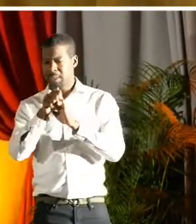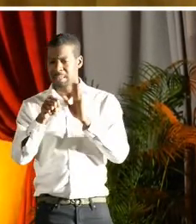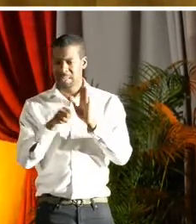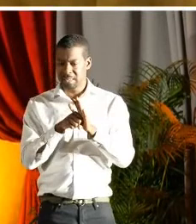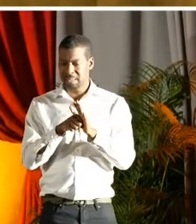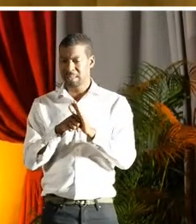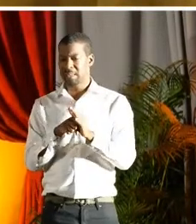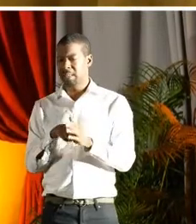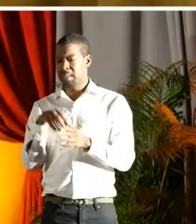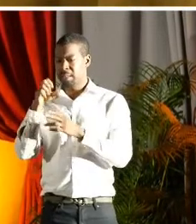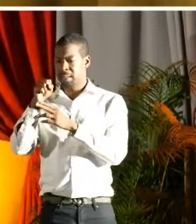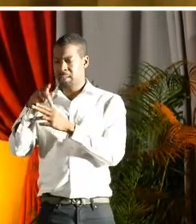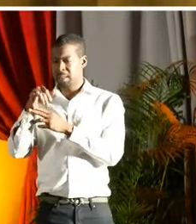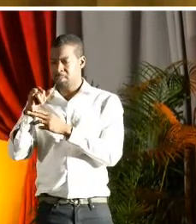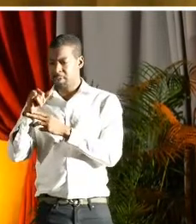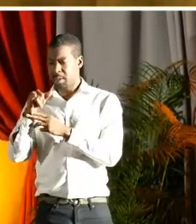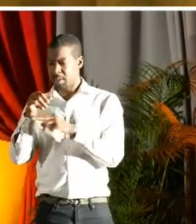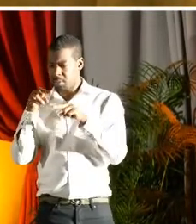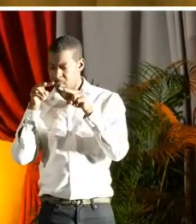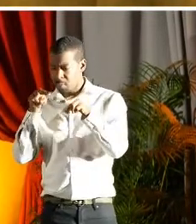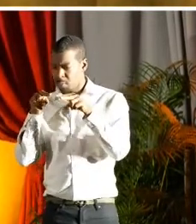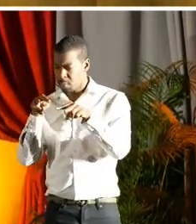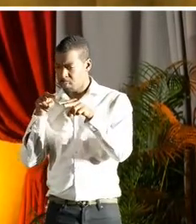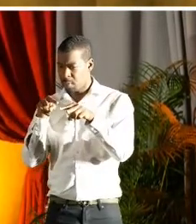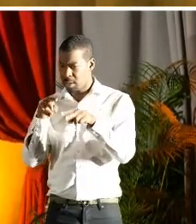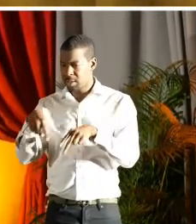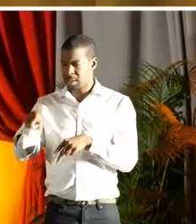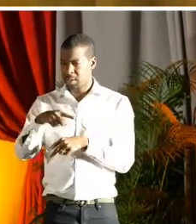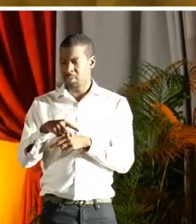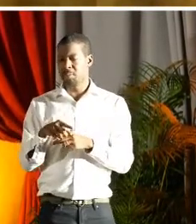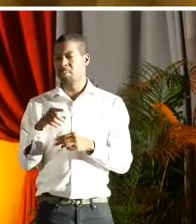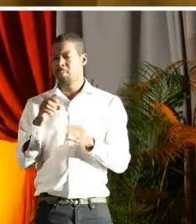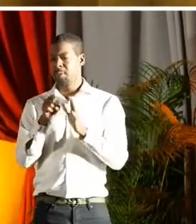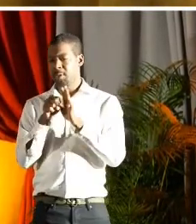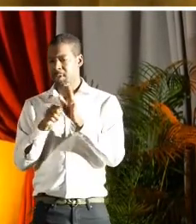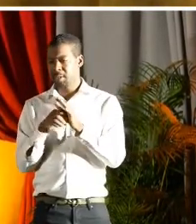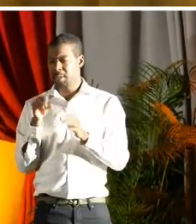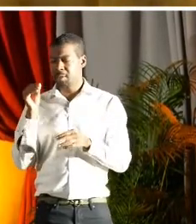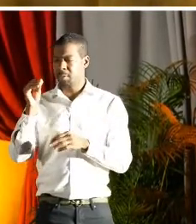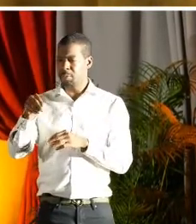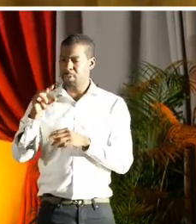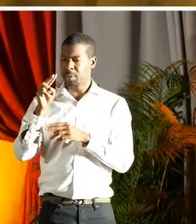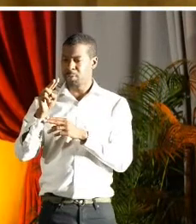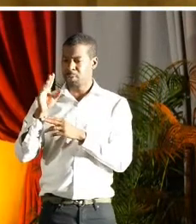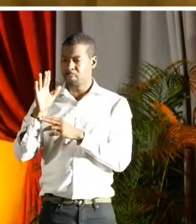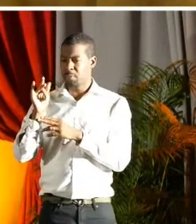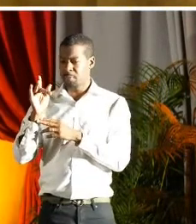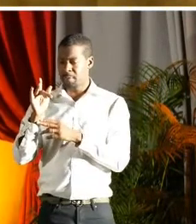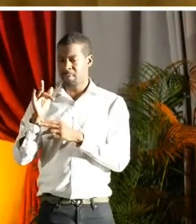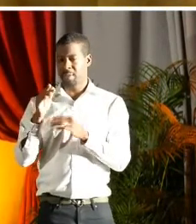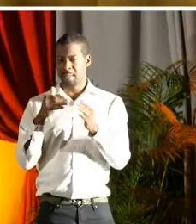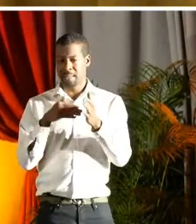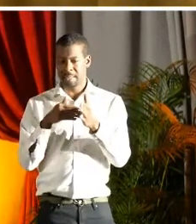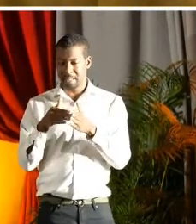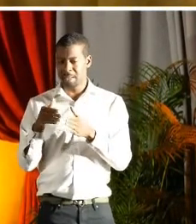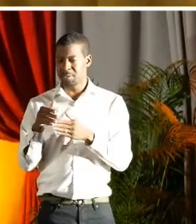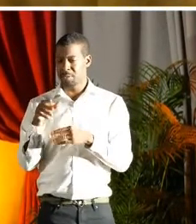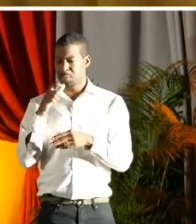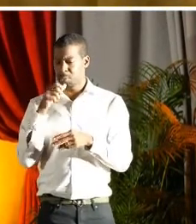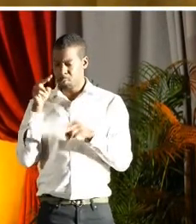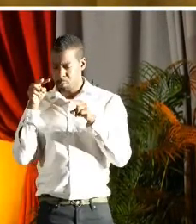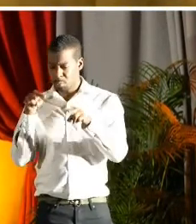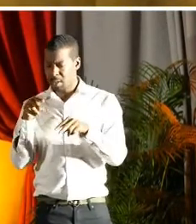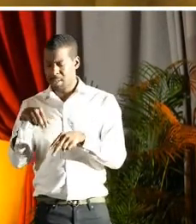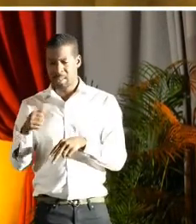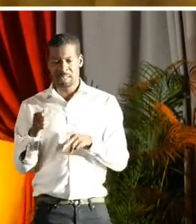spy agency, the Sarbanes Commission, that the state put $250,000 into in 1954 to spy on anyone who would